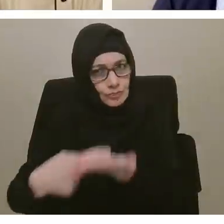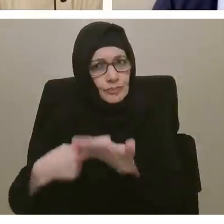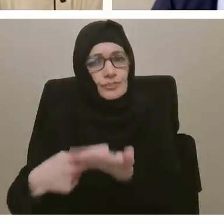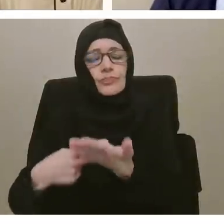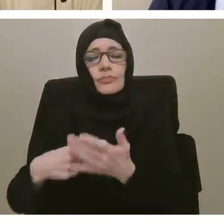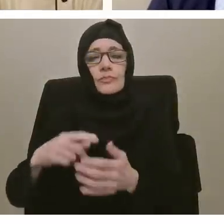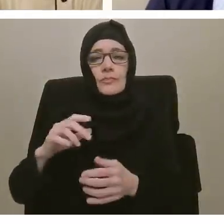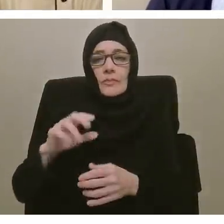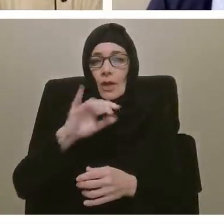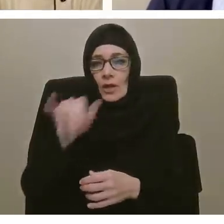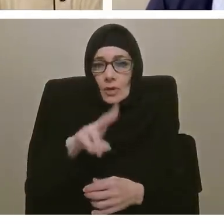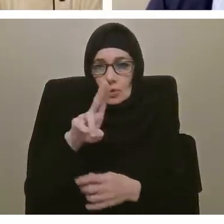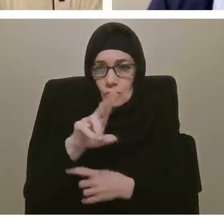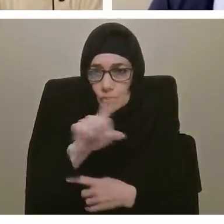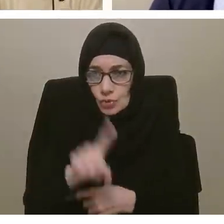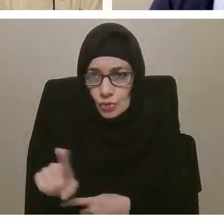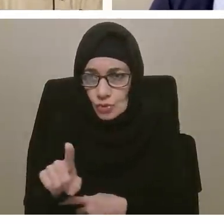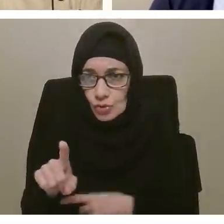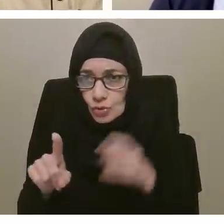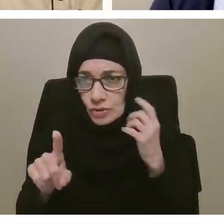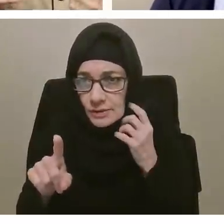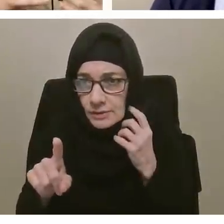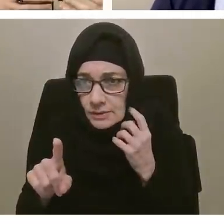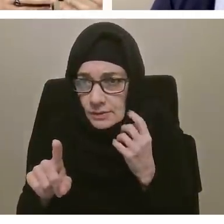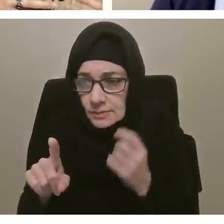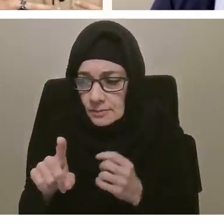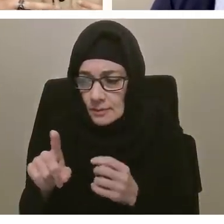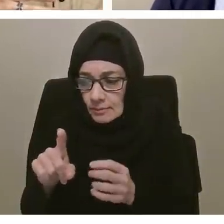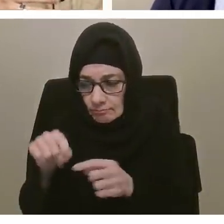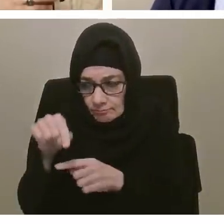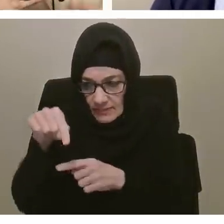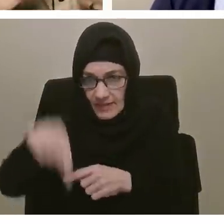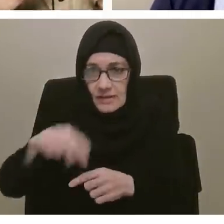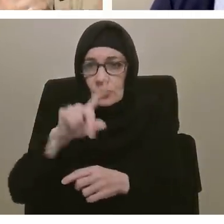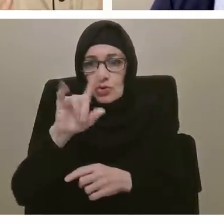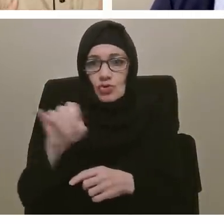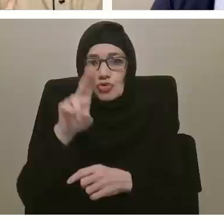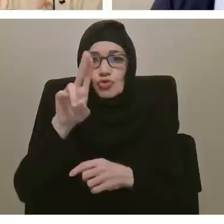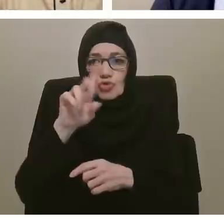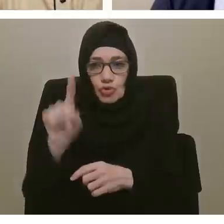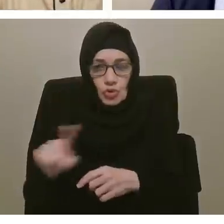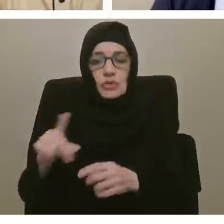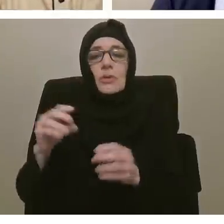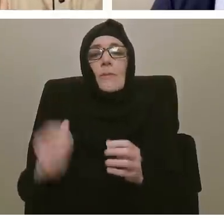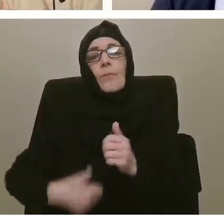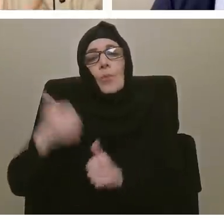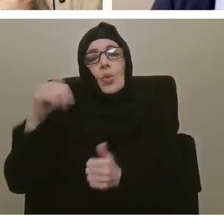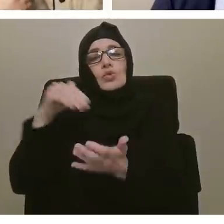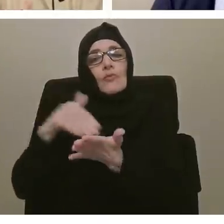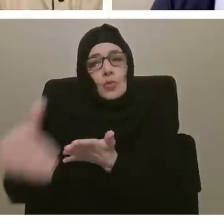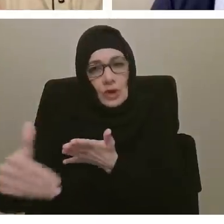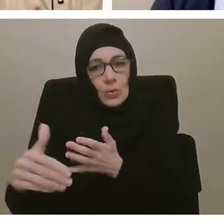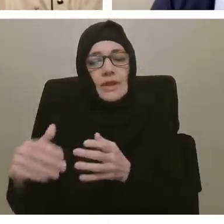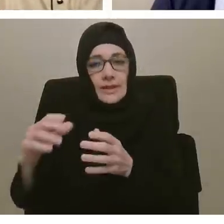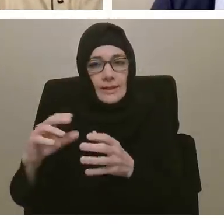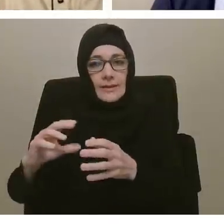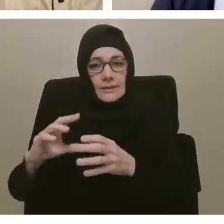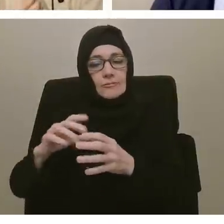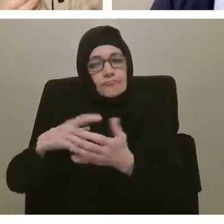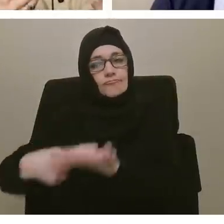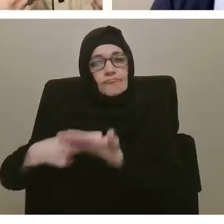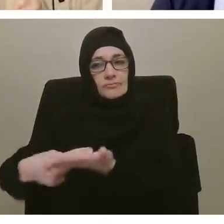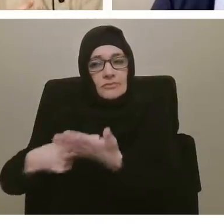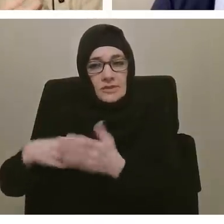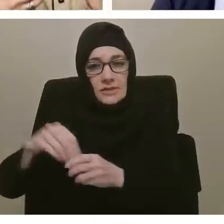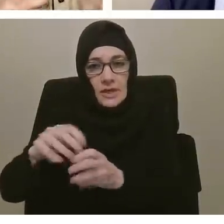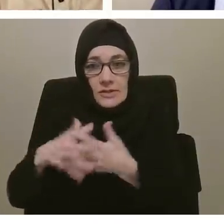in the Quran, which is juz amma. And we're going to all just stay on screen together the whole time, inshallah, just and have a discussion. And we want to start actually with you, Sheikh